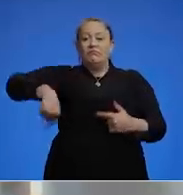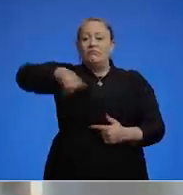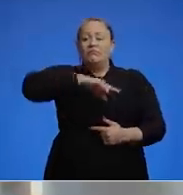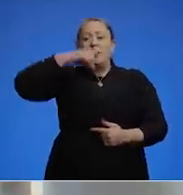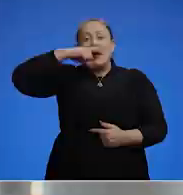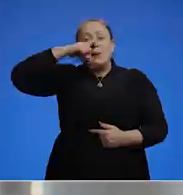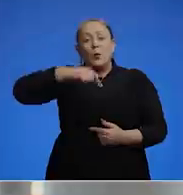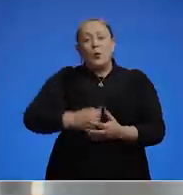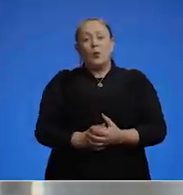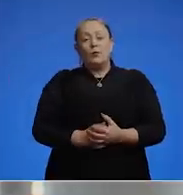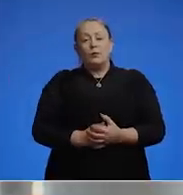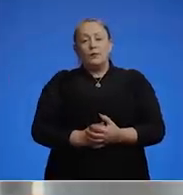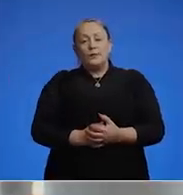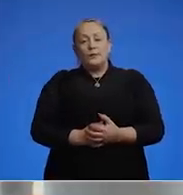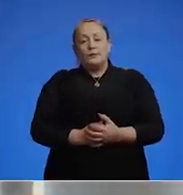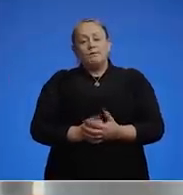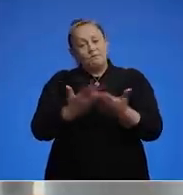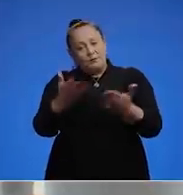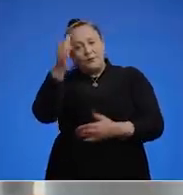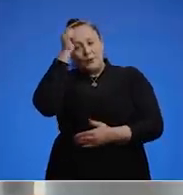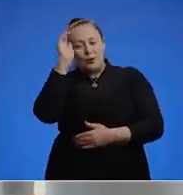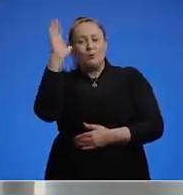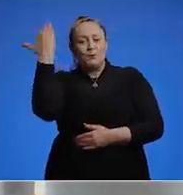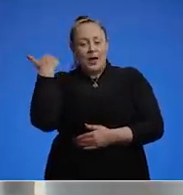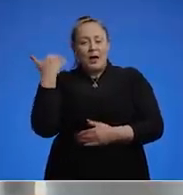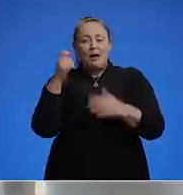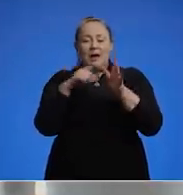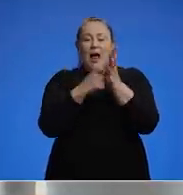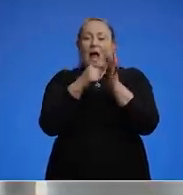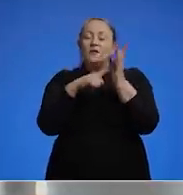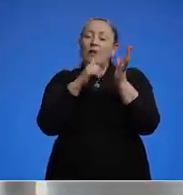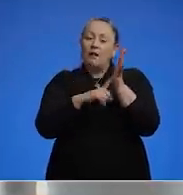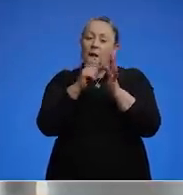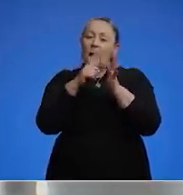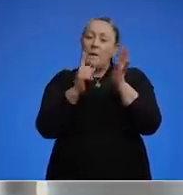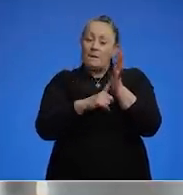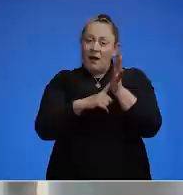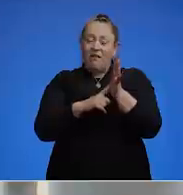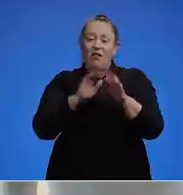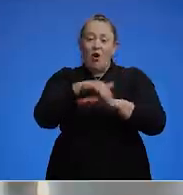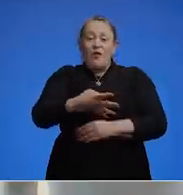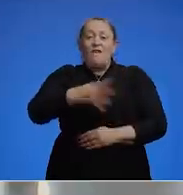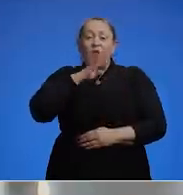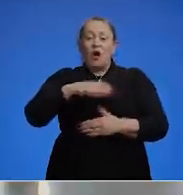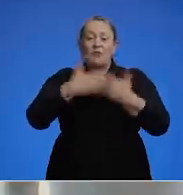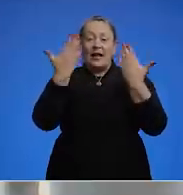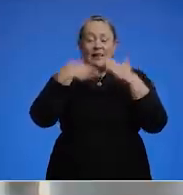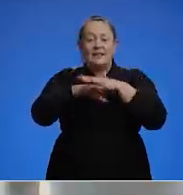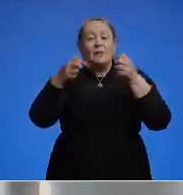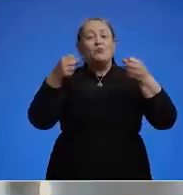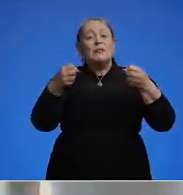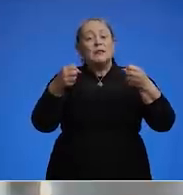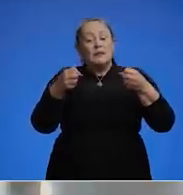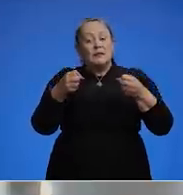other people. As you know, Cardinal George Pell spent over 400 days in prison, and he